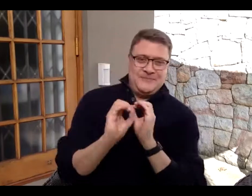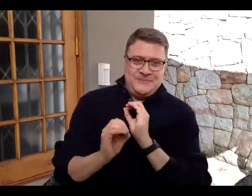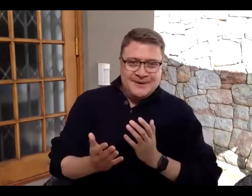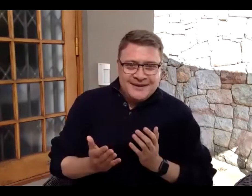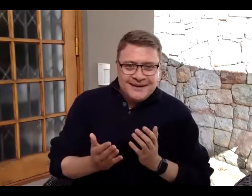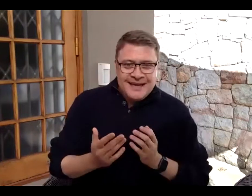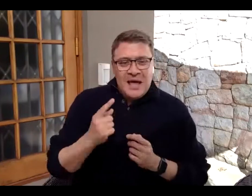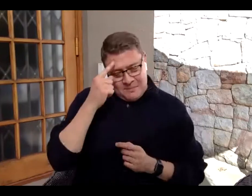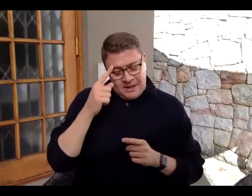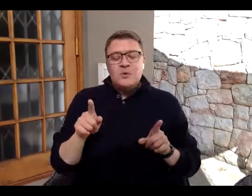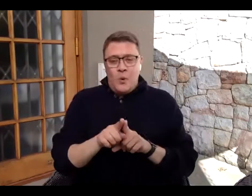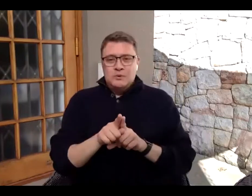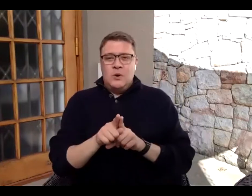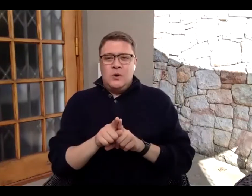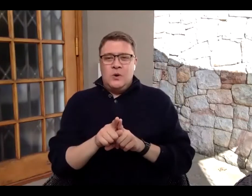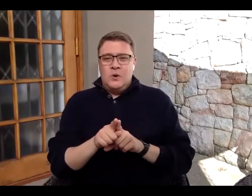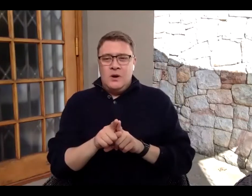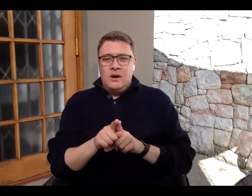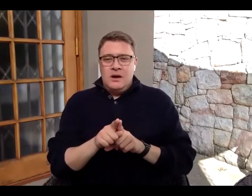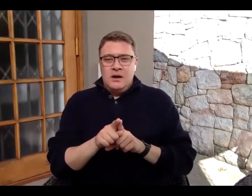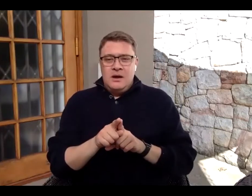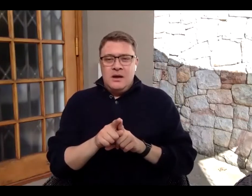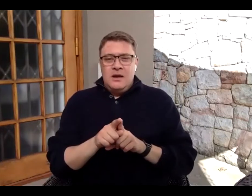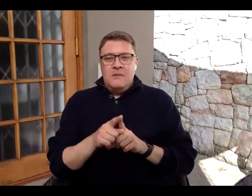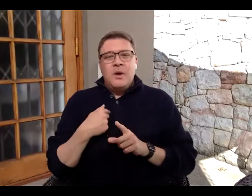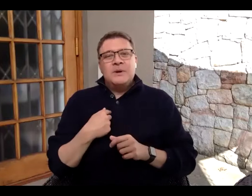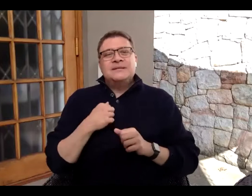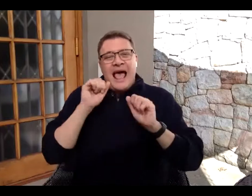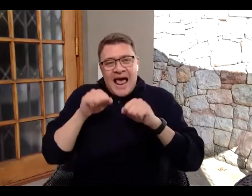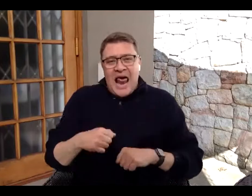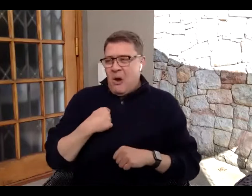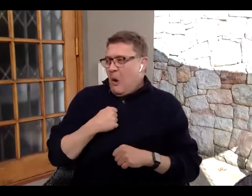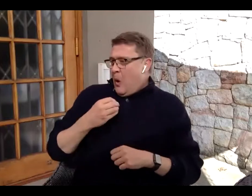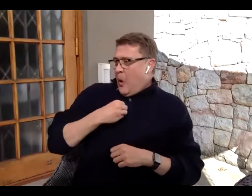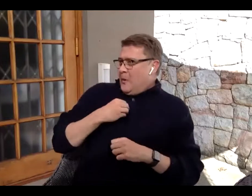from allowing our own families to tell us,